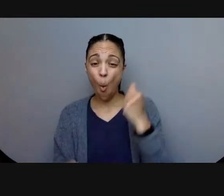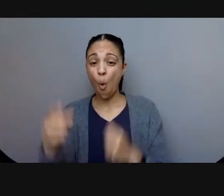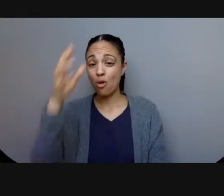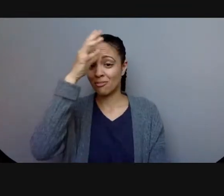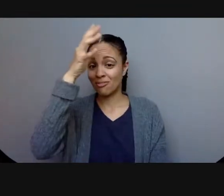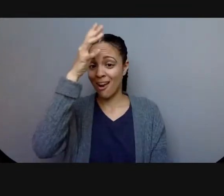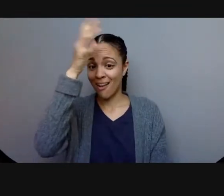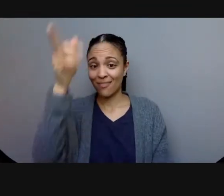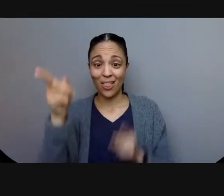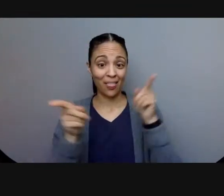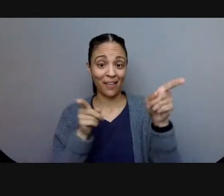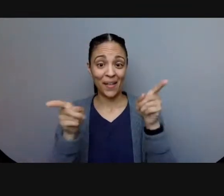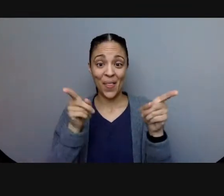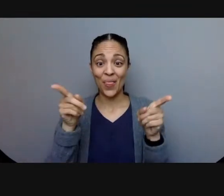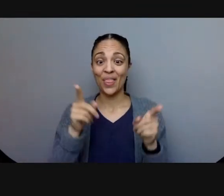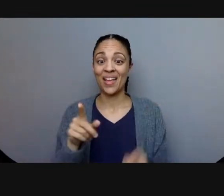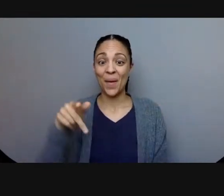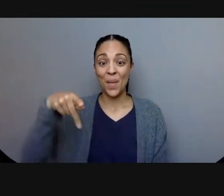always ate well.